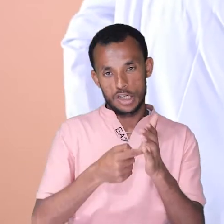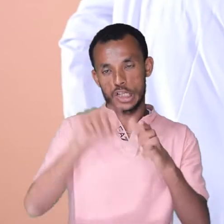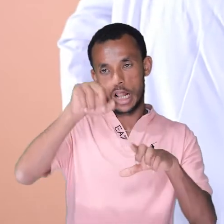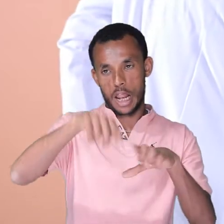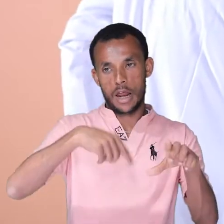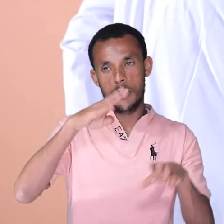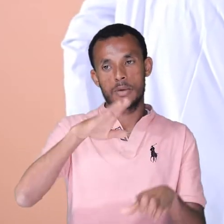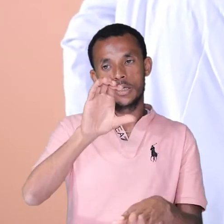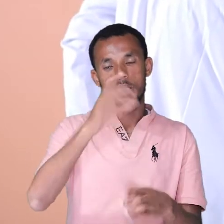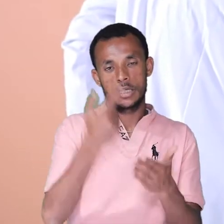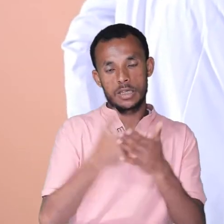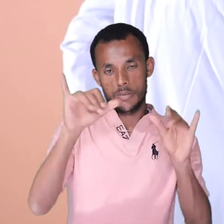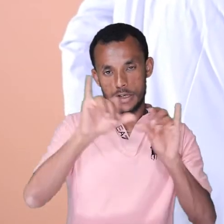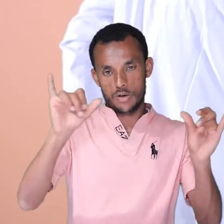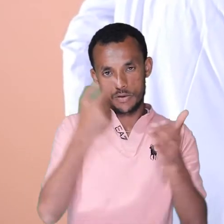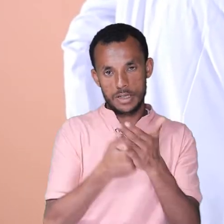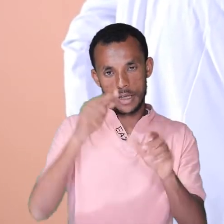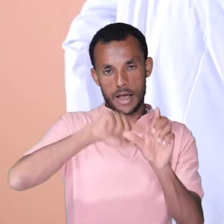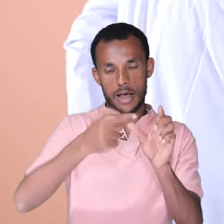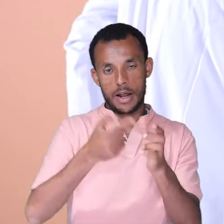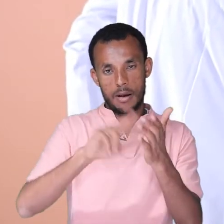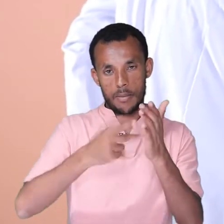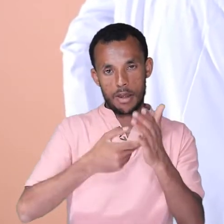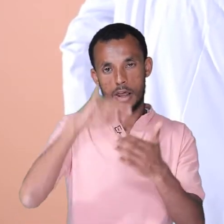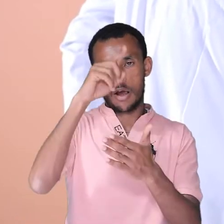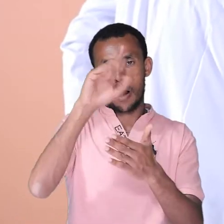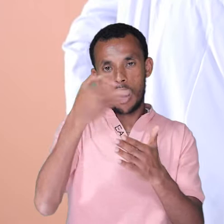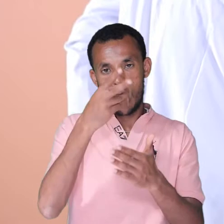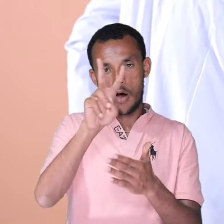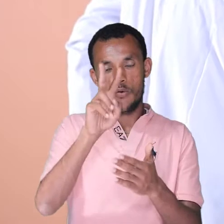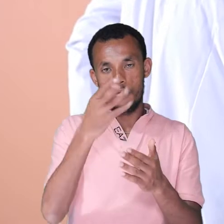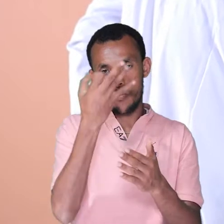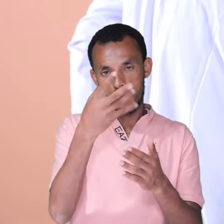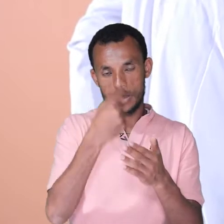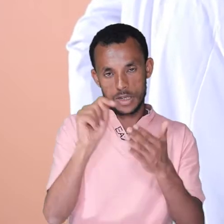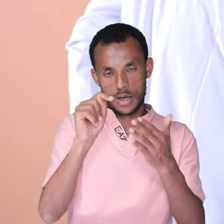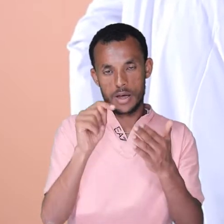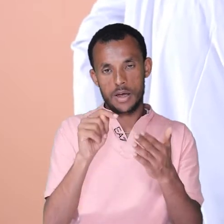Therefore, the measure of this angle mean half of the measure of